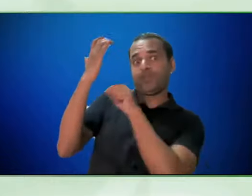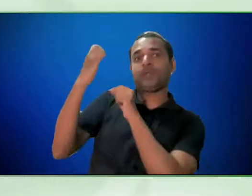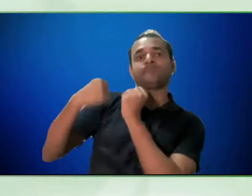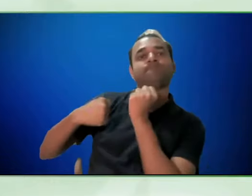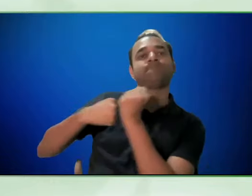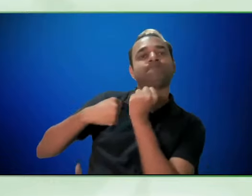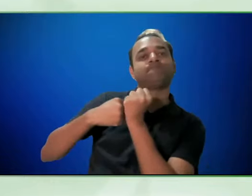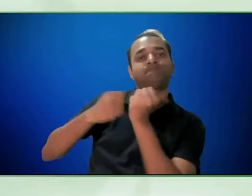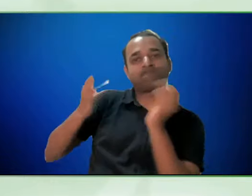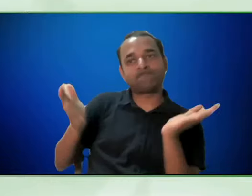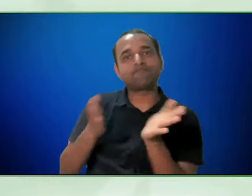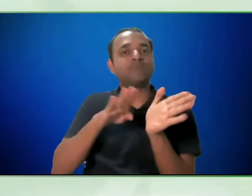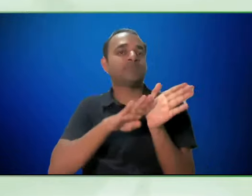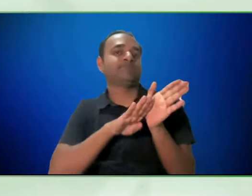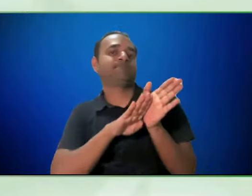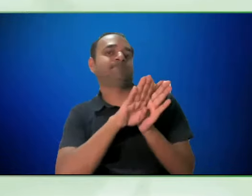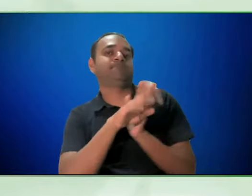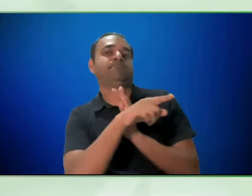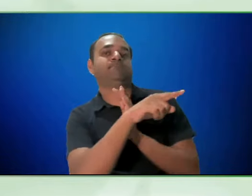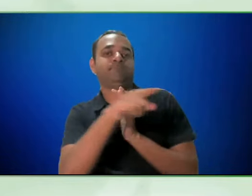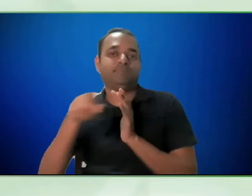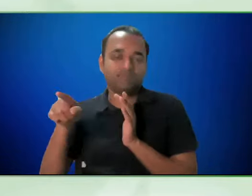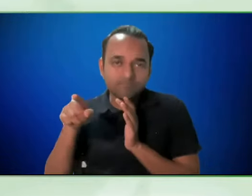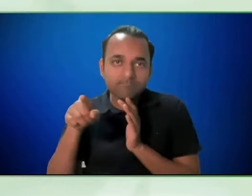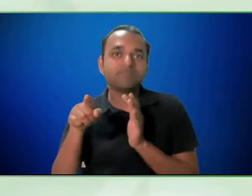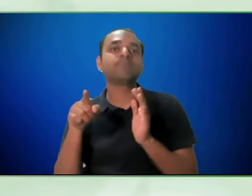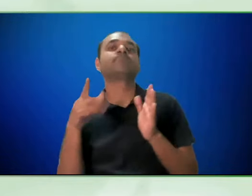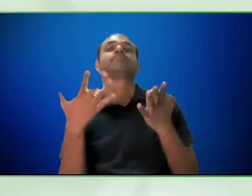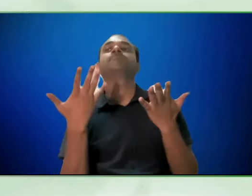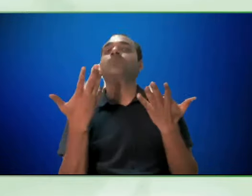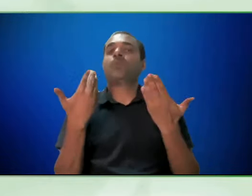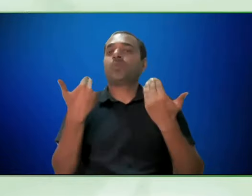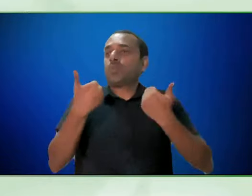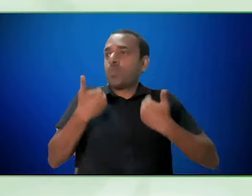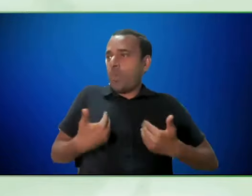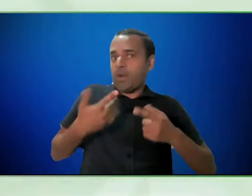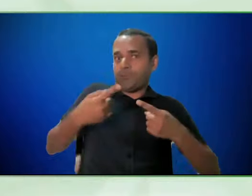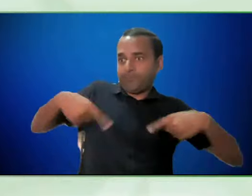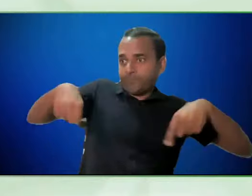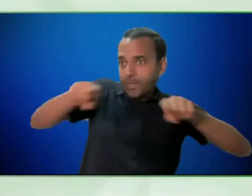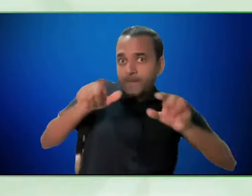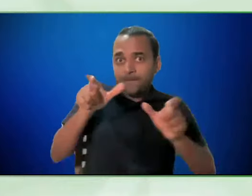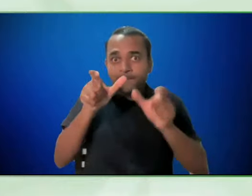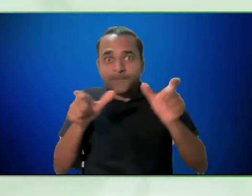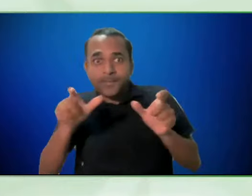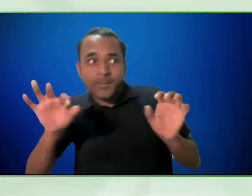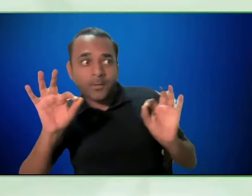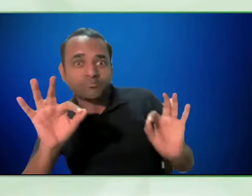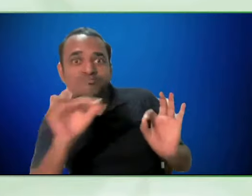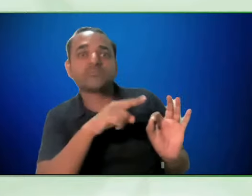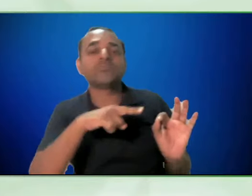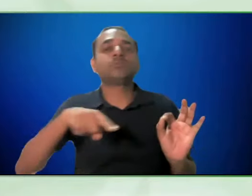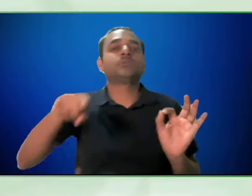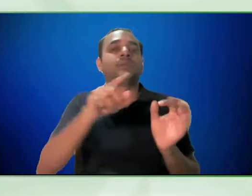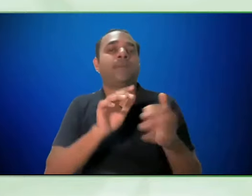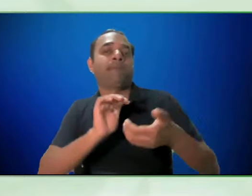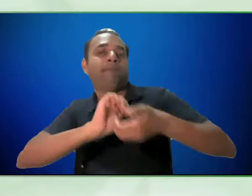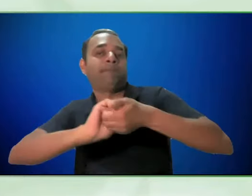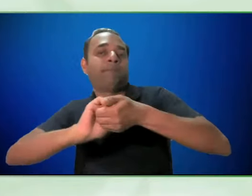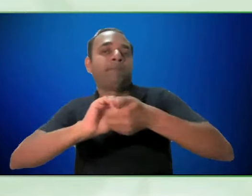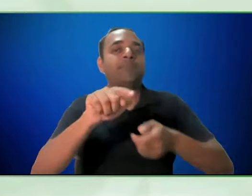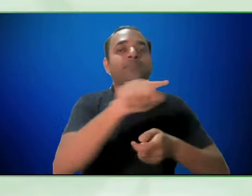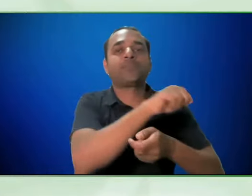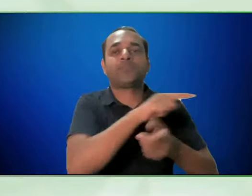Finland. That's very nice. Can you explain me why you and the Nordic Welfare Centre did this report